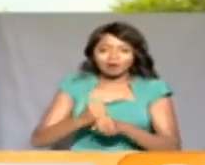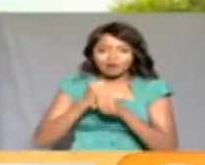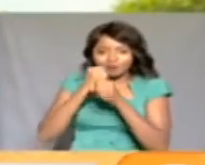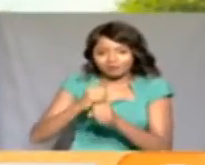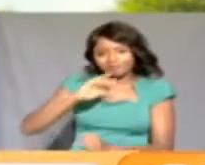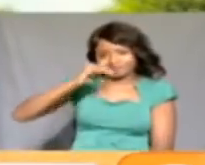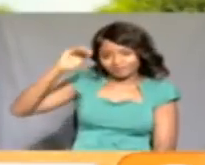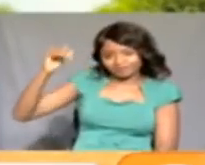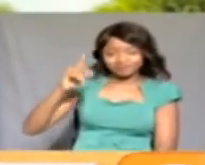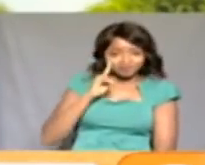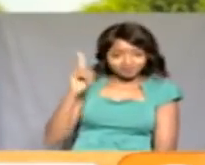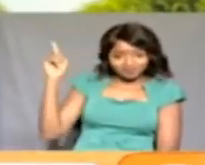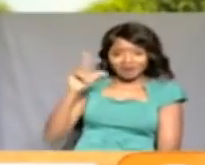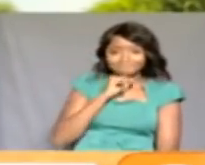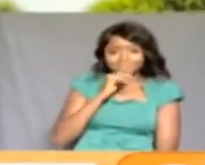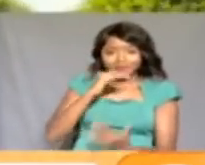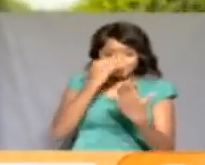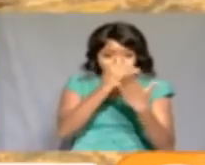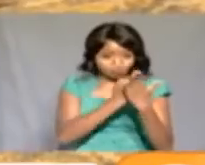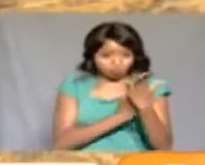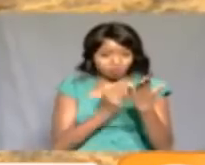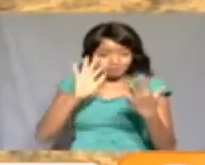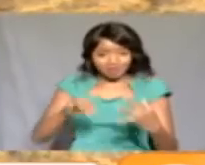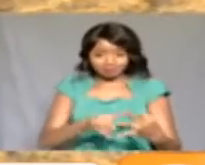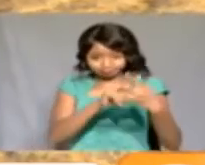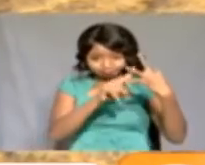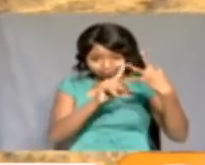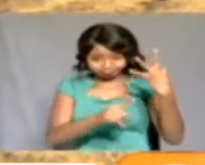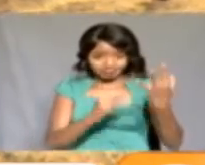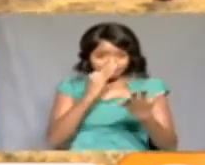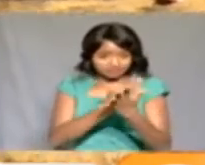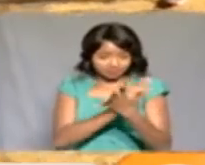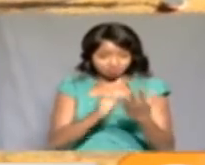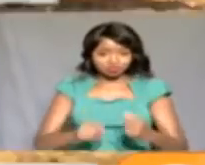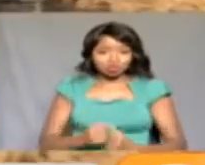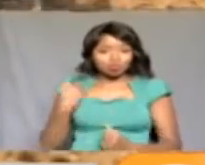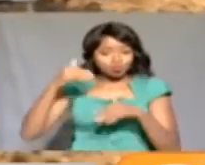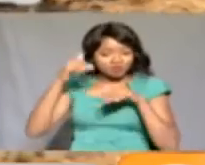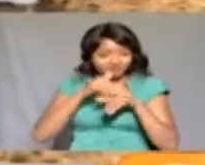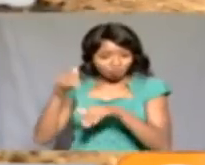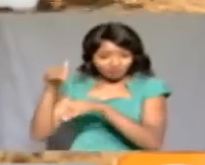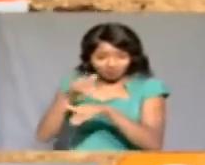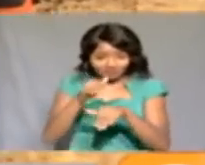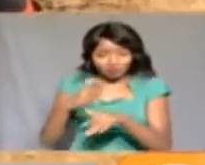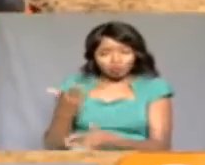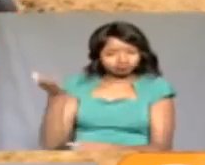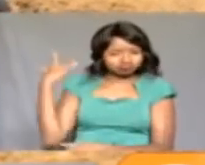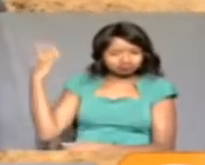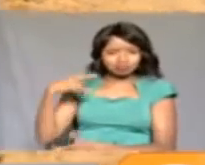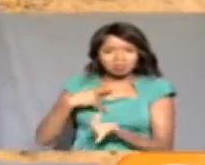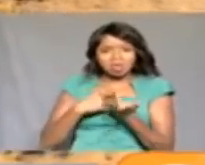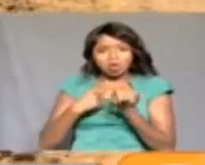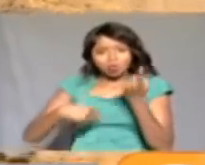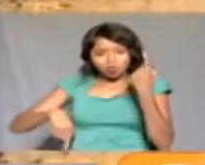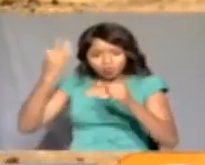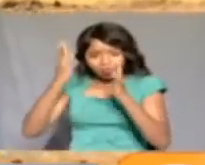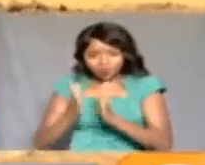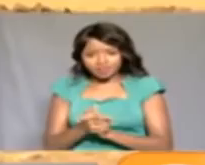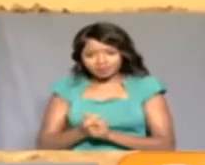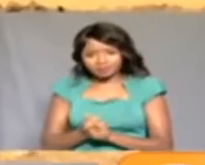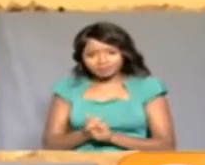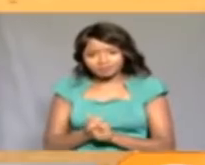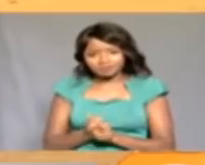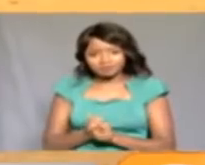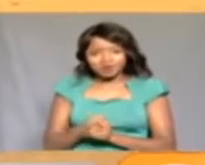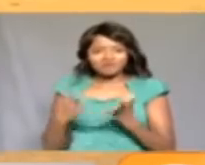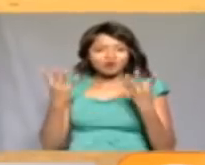Kipsang's training program is structured into 3 intensive and 3 light sessions. We followed the former Tokyo Marathon champion for an easy run